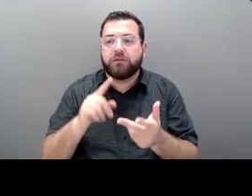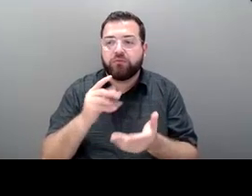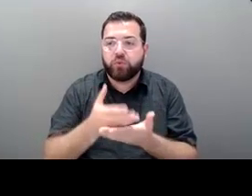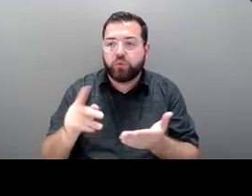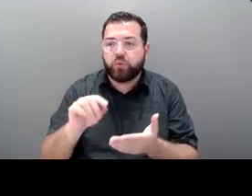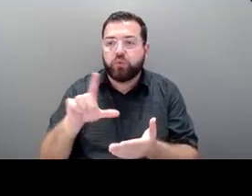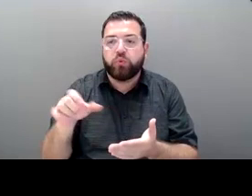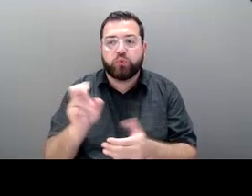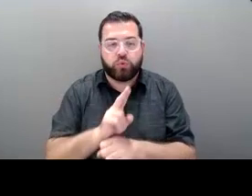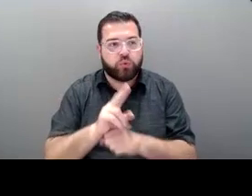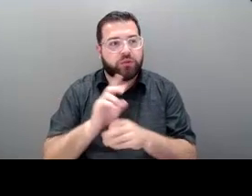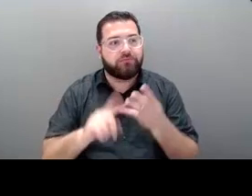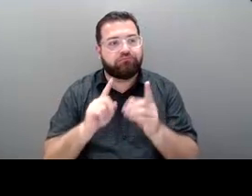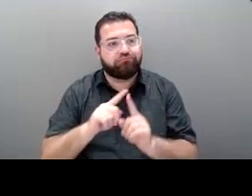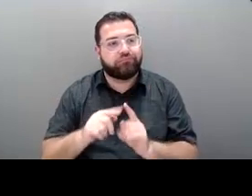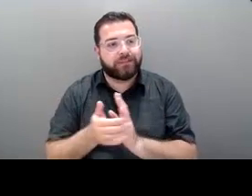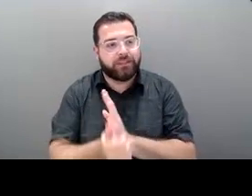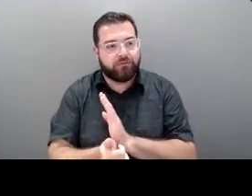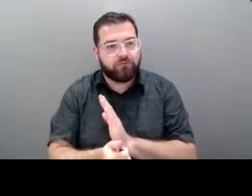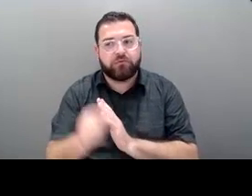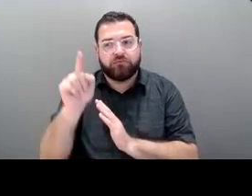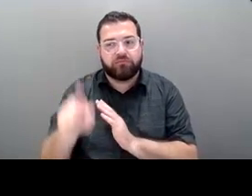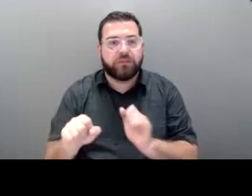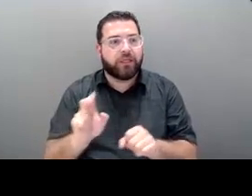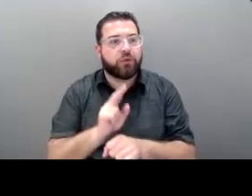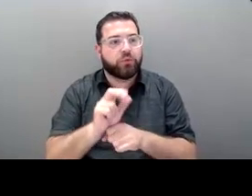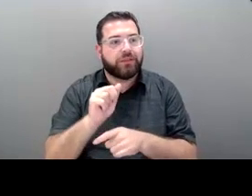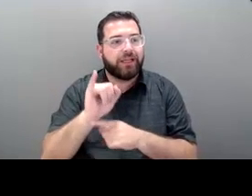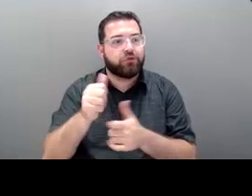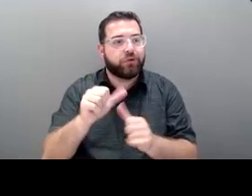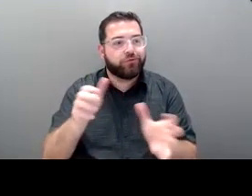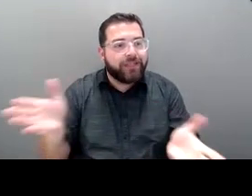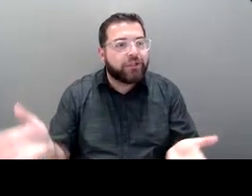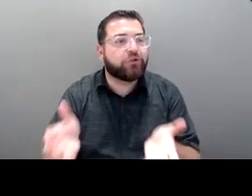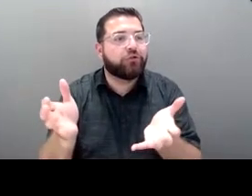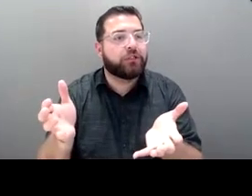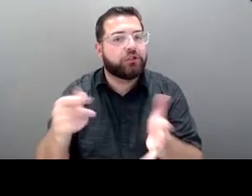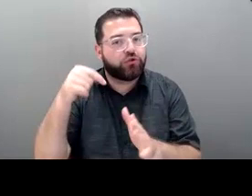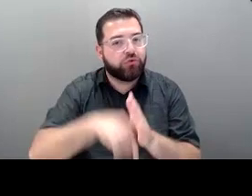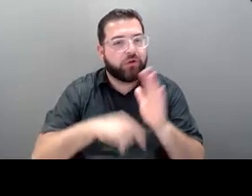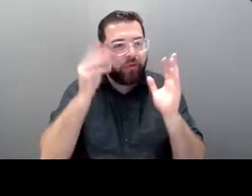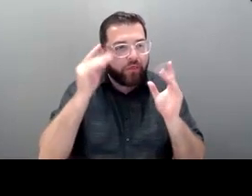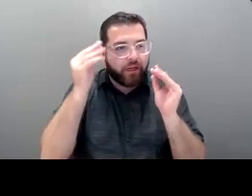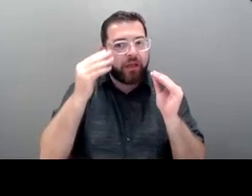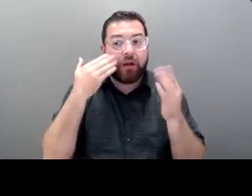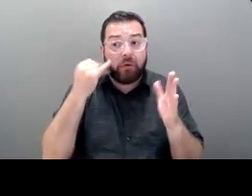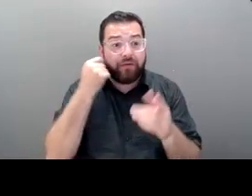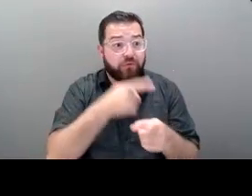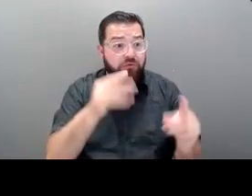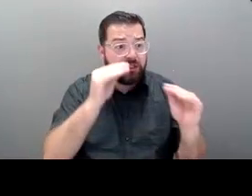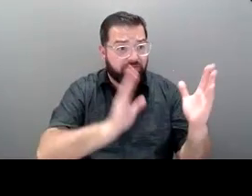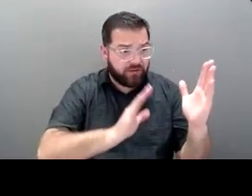So this is actually meant to kind of use AI to encourage critical thinking by having, I don't know if you have a face-to-face, do you